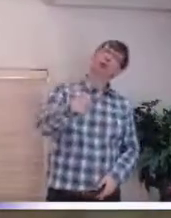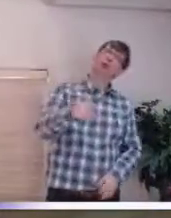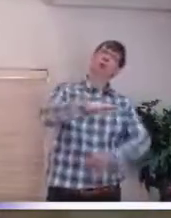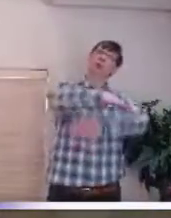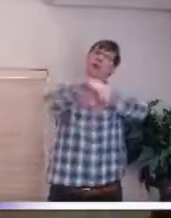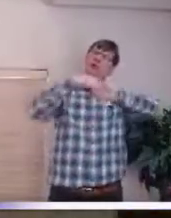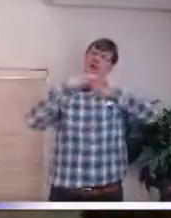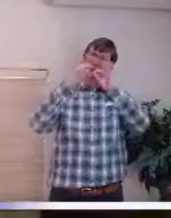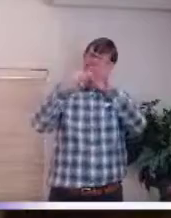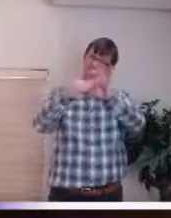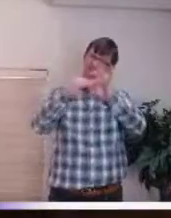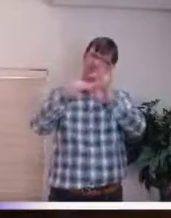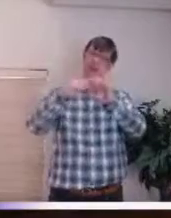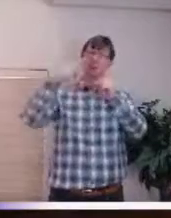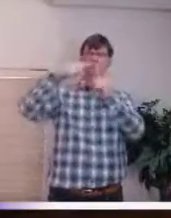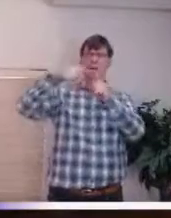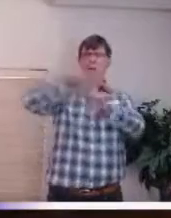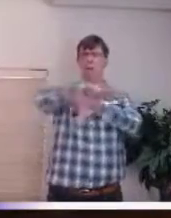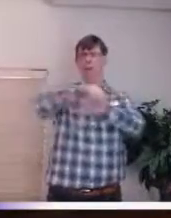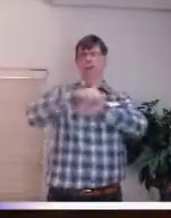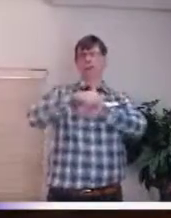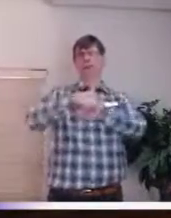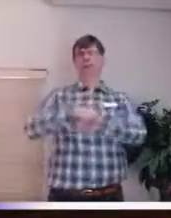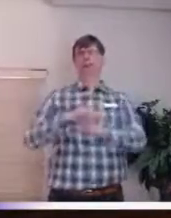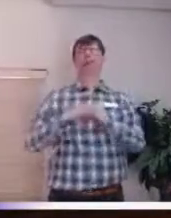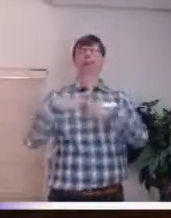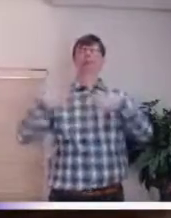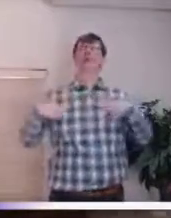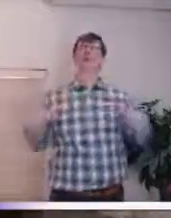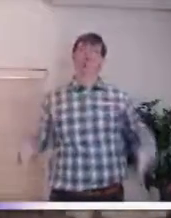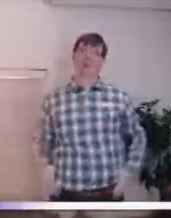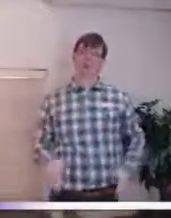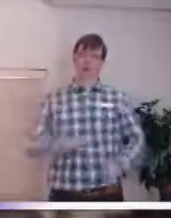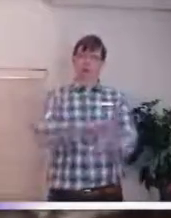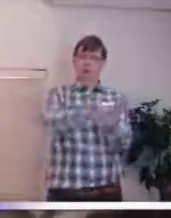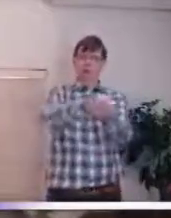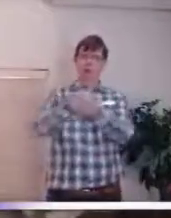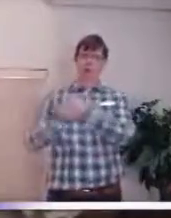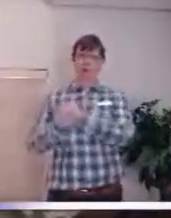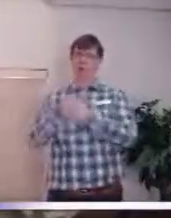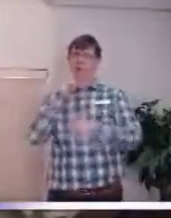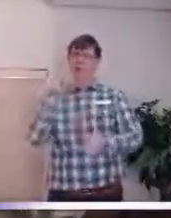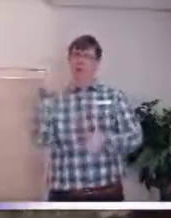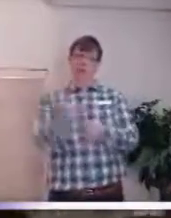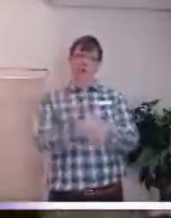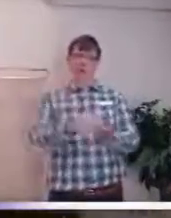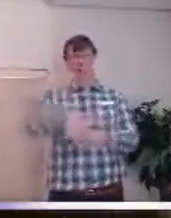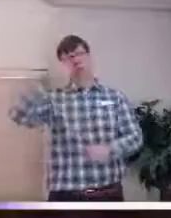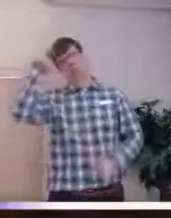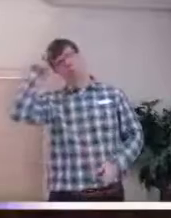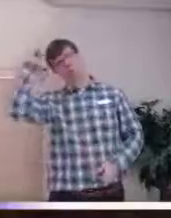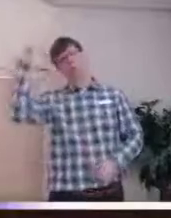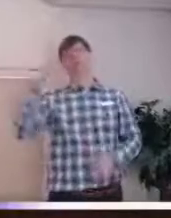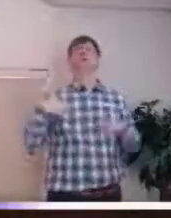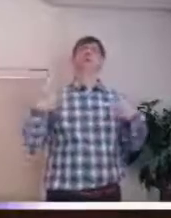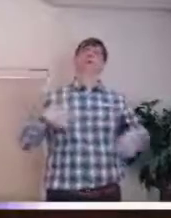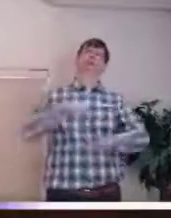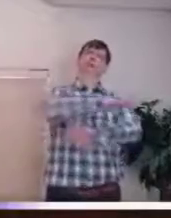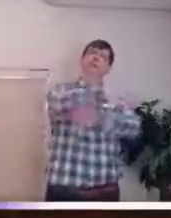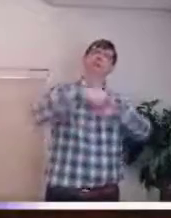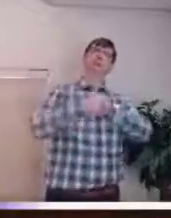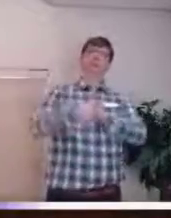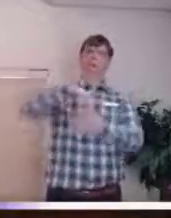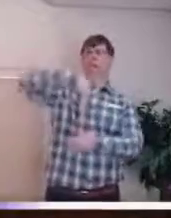to peace. When you actually felt peace in your body, felt peace in your mind, felt peace in your